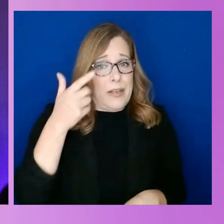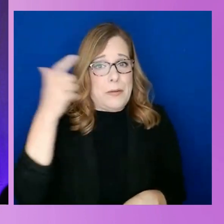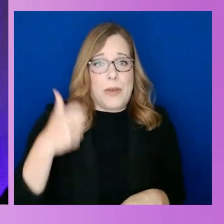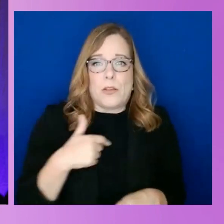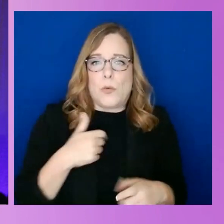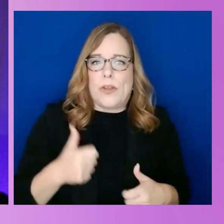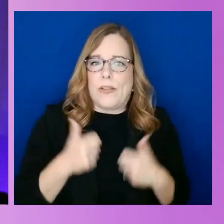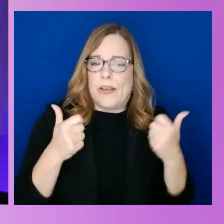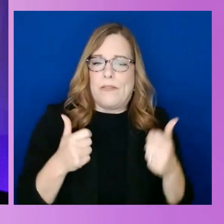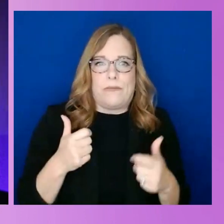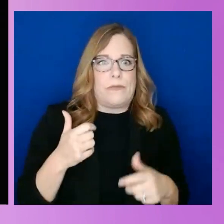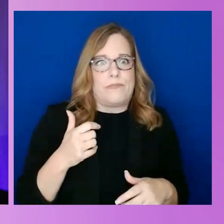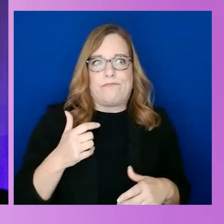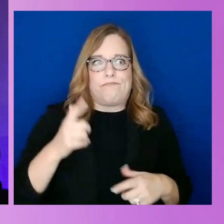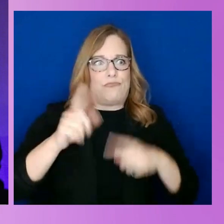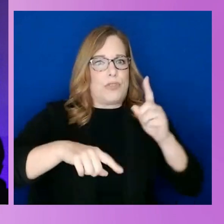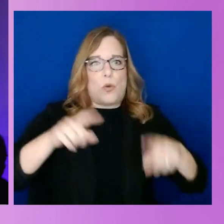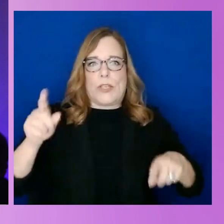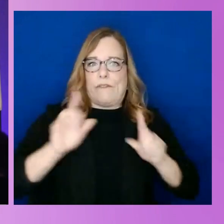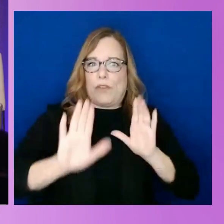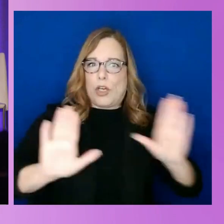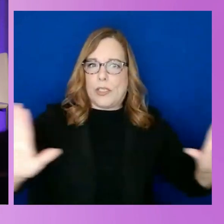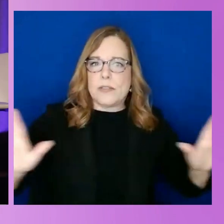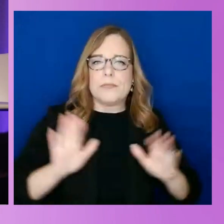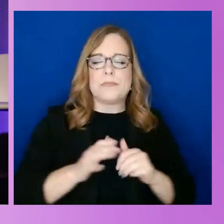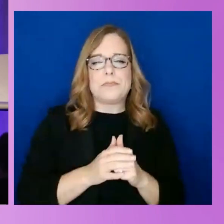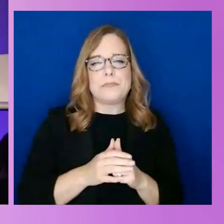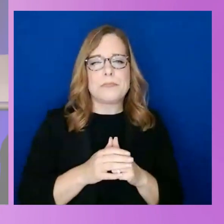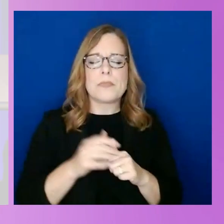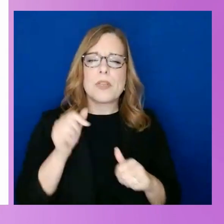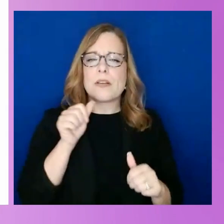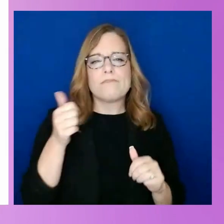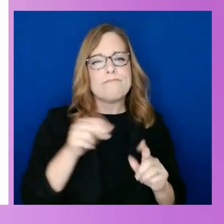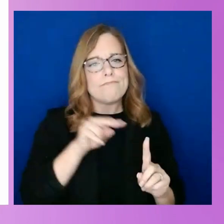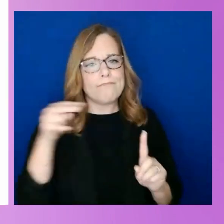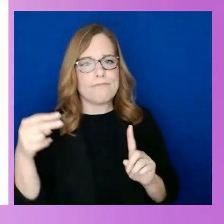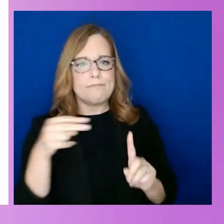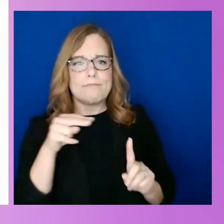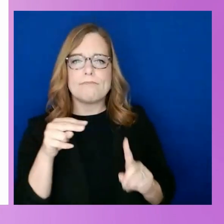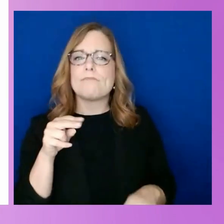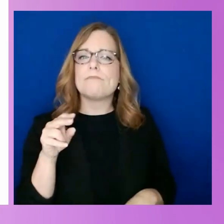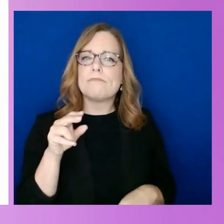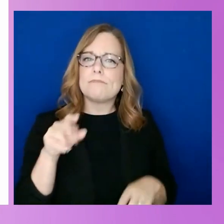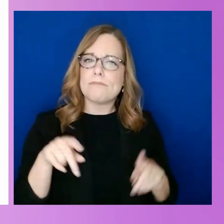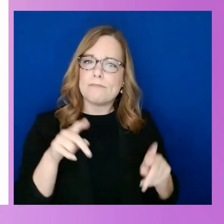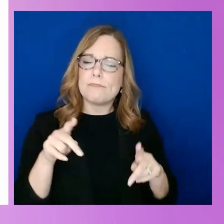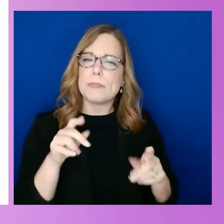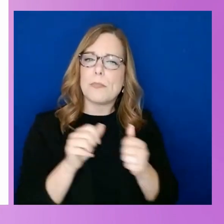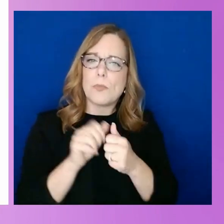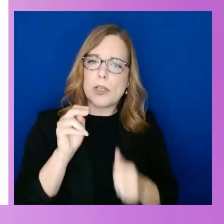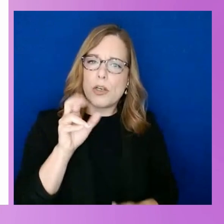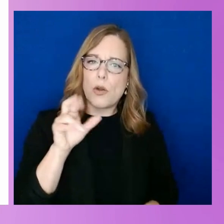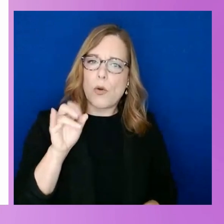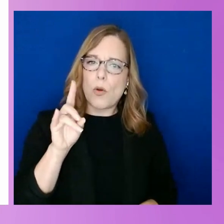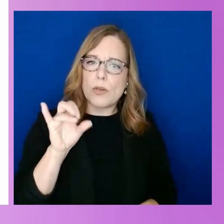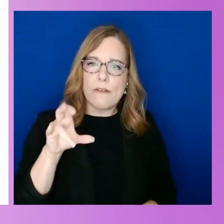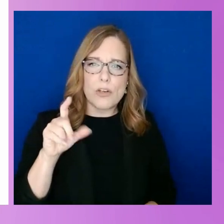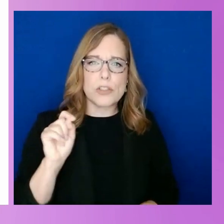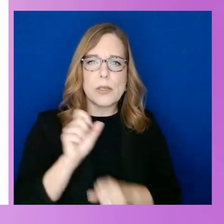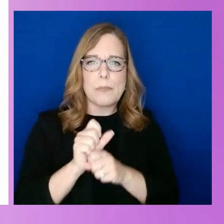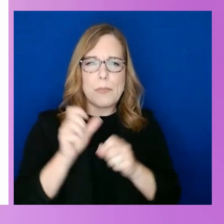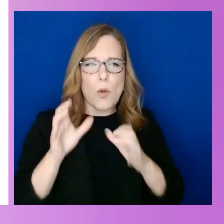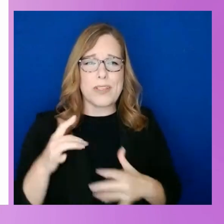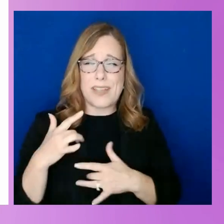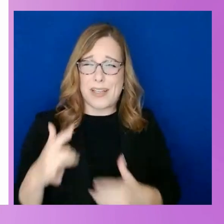tasks, executing technical and analytical projects, and having excellent memory.